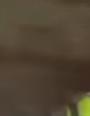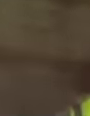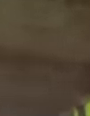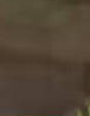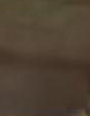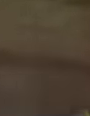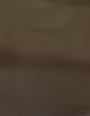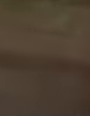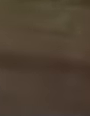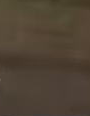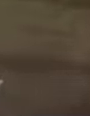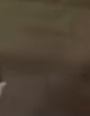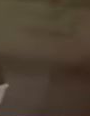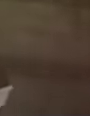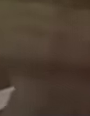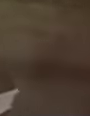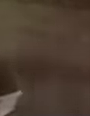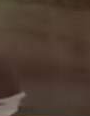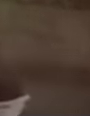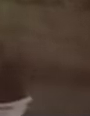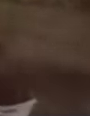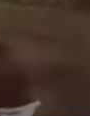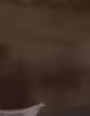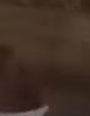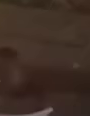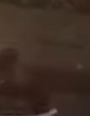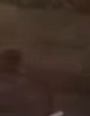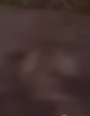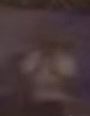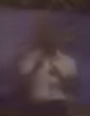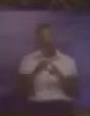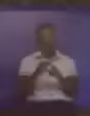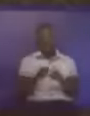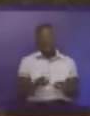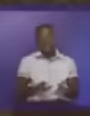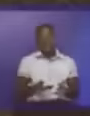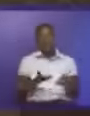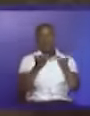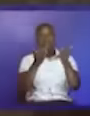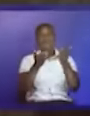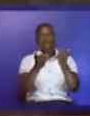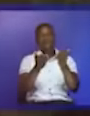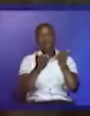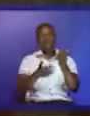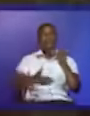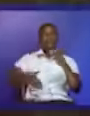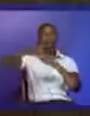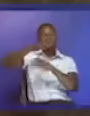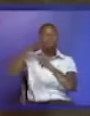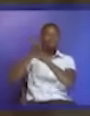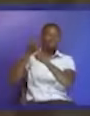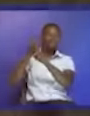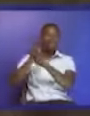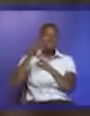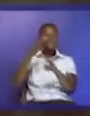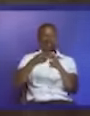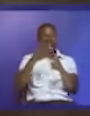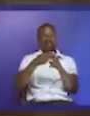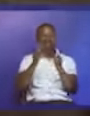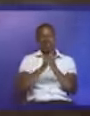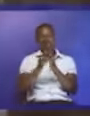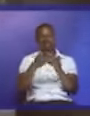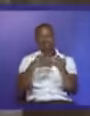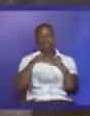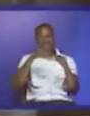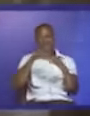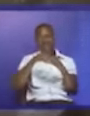Bible says that he exalts his word even above his reputation. His name is a capture of everything that he